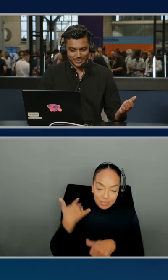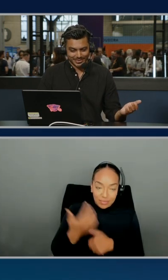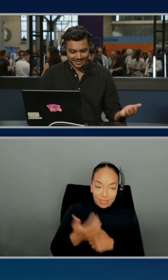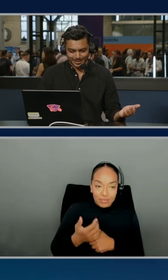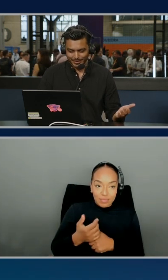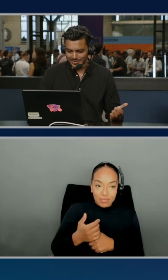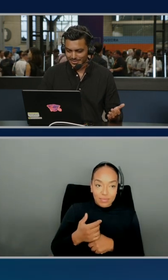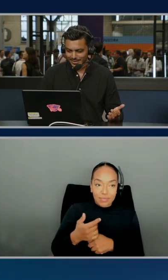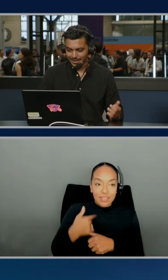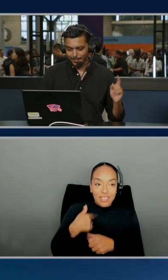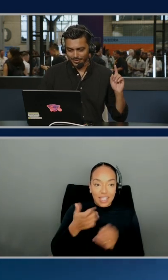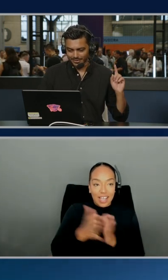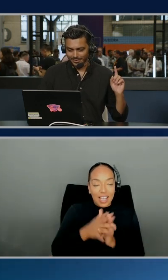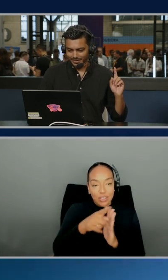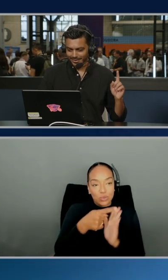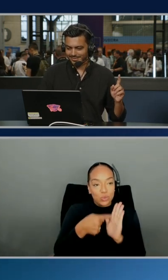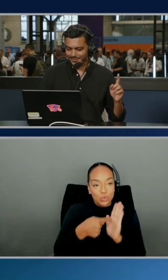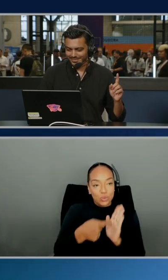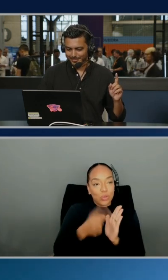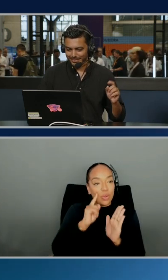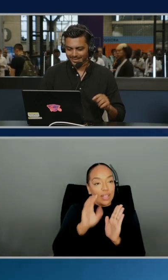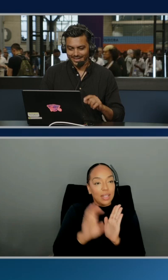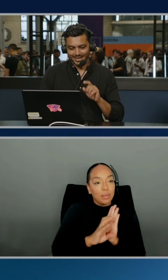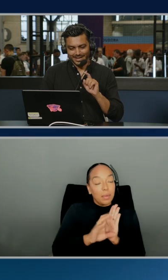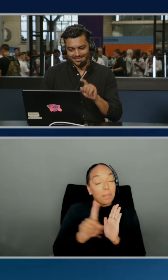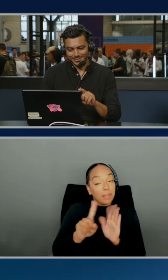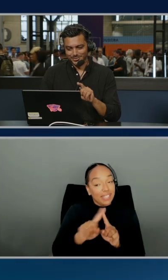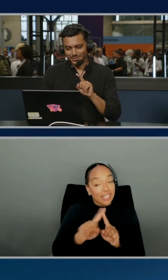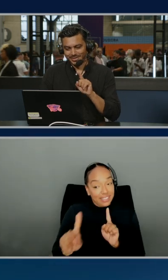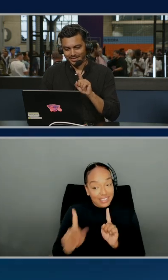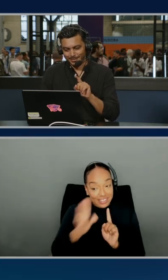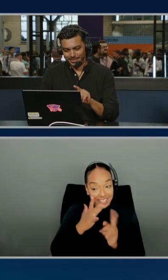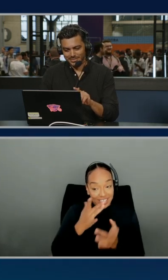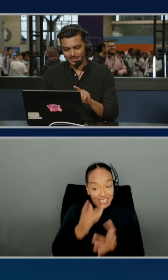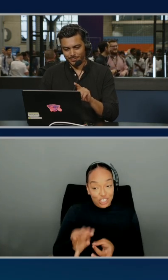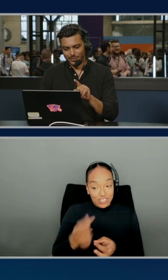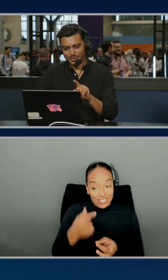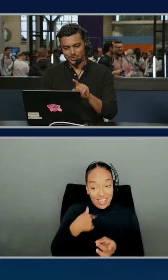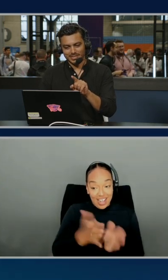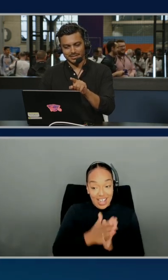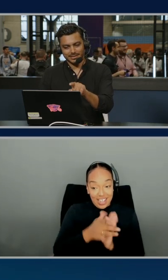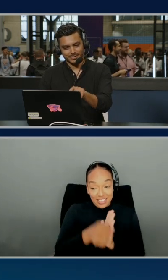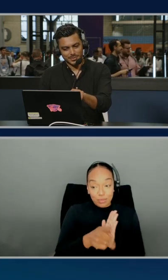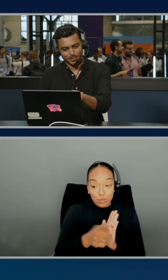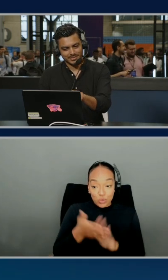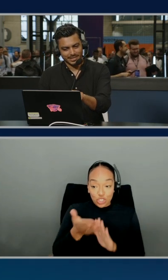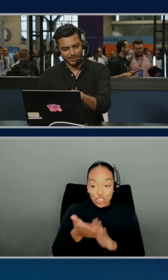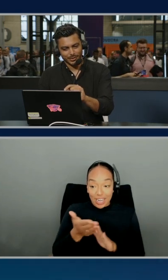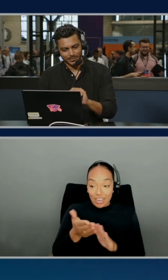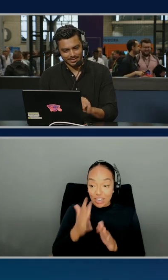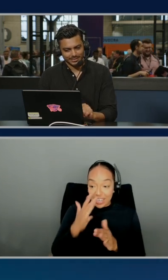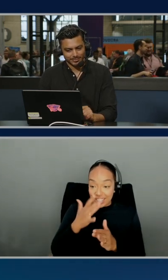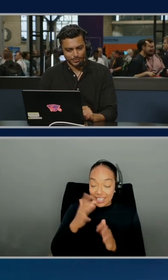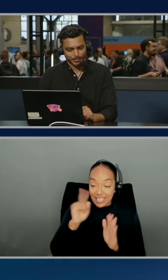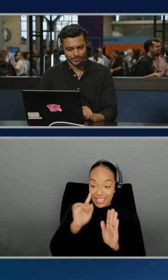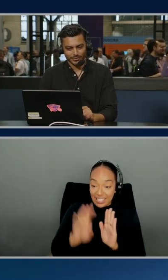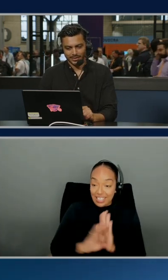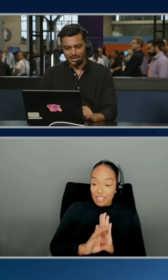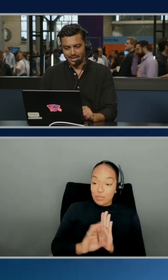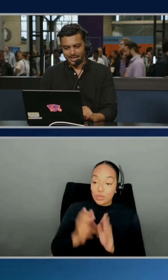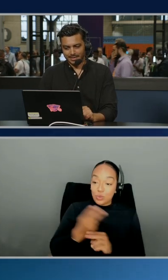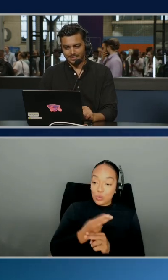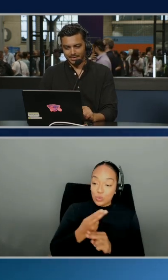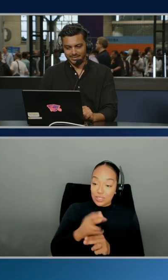it to generate an image. But here's the interesting bit. I asked it to generate an image using the response that I got to see in this prompt.